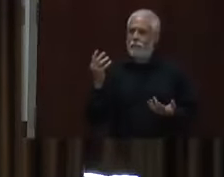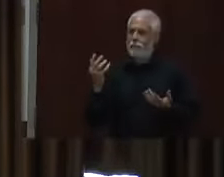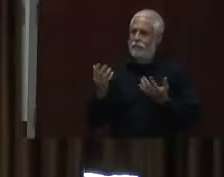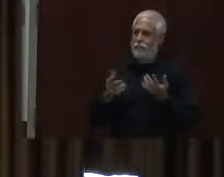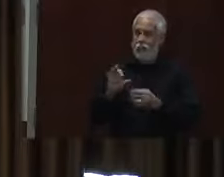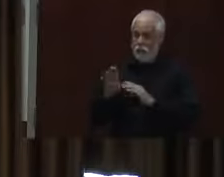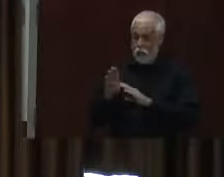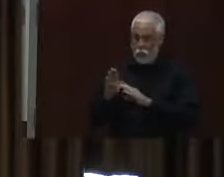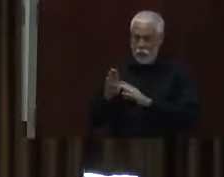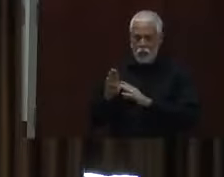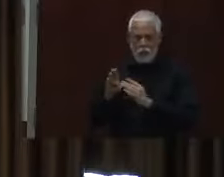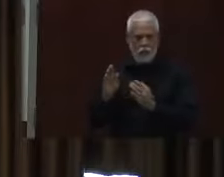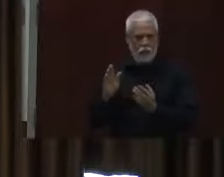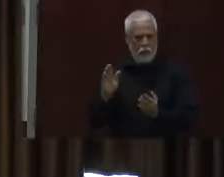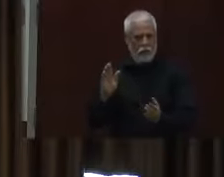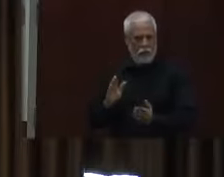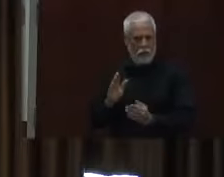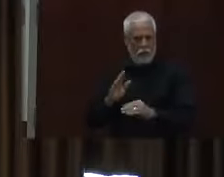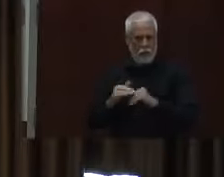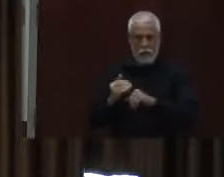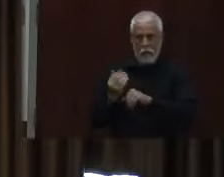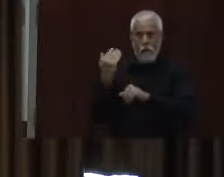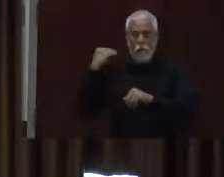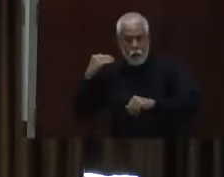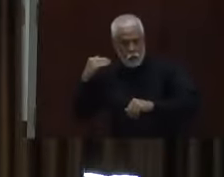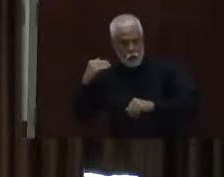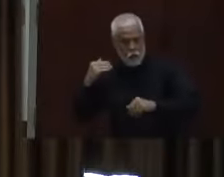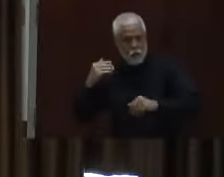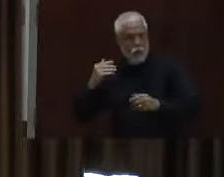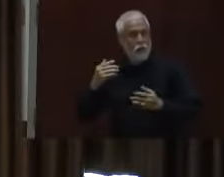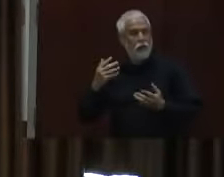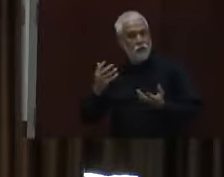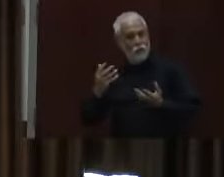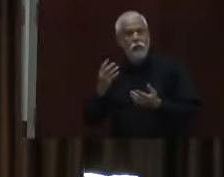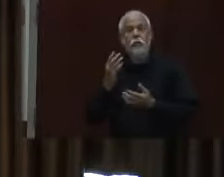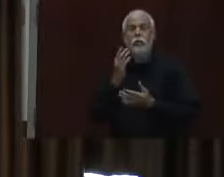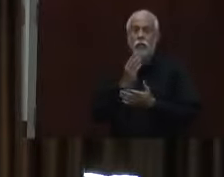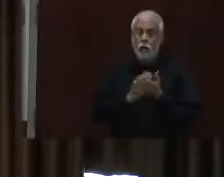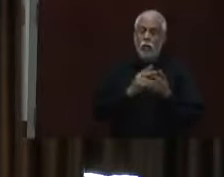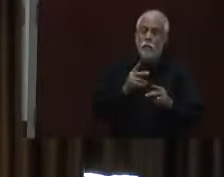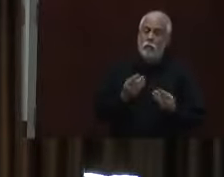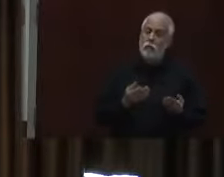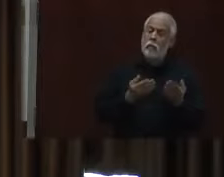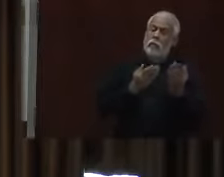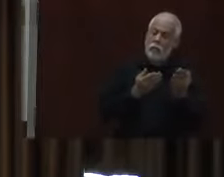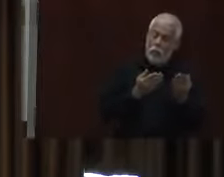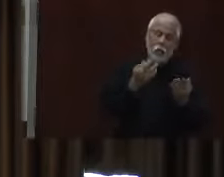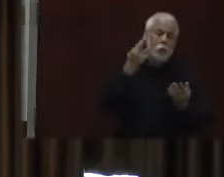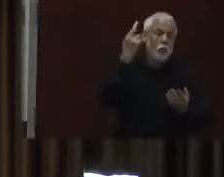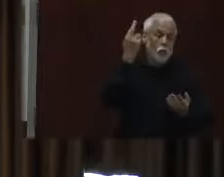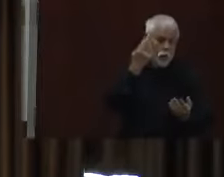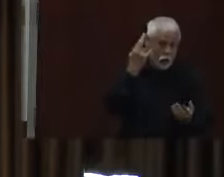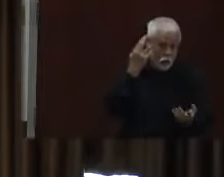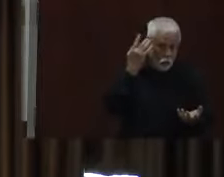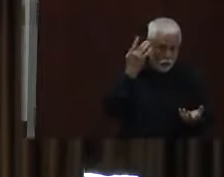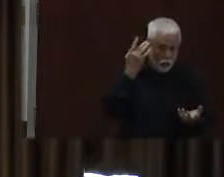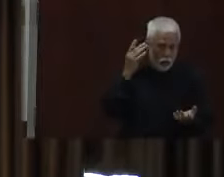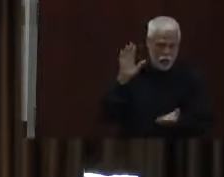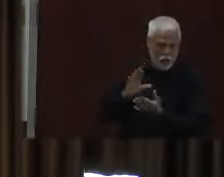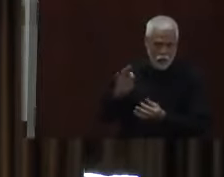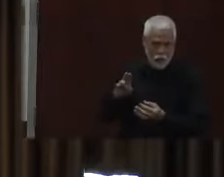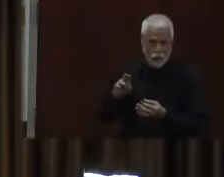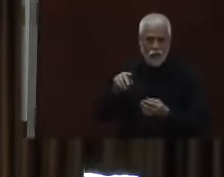vigorous a flu season as it has been previously. And some have argued that this is because these